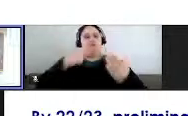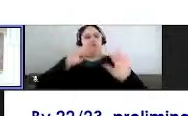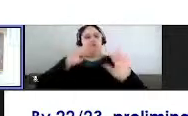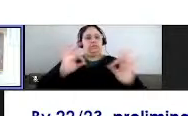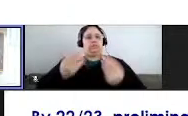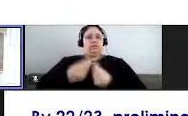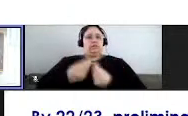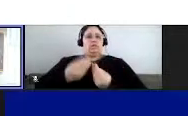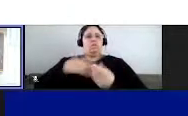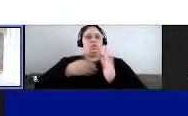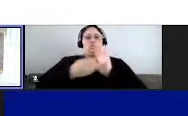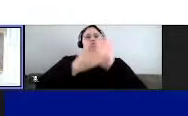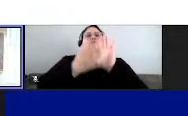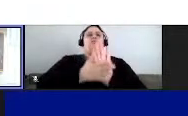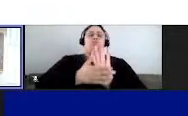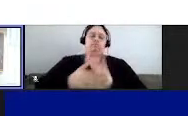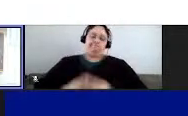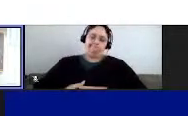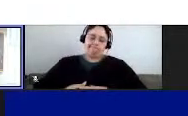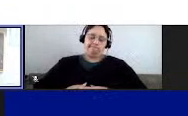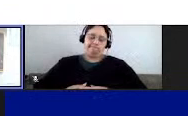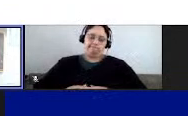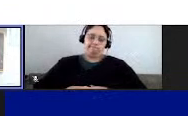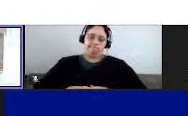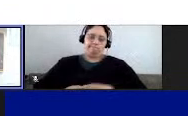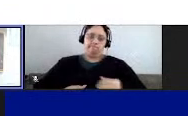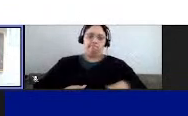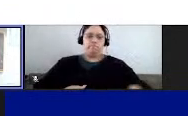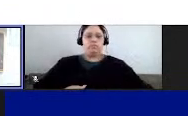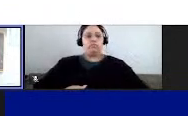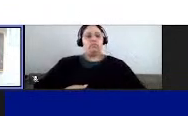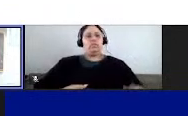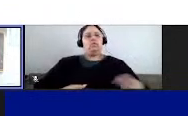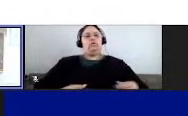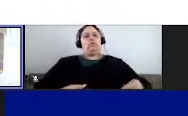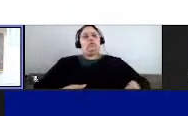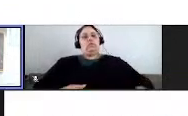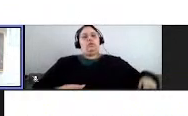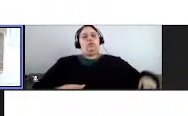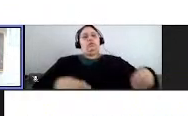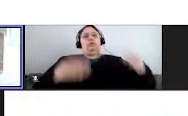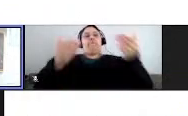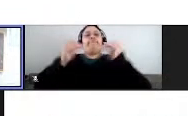that we also wanted to note. Then with regard to quarter one,